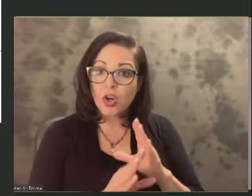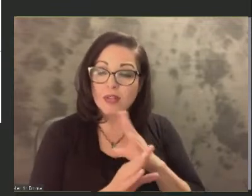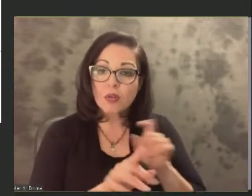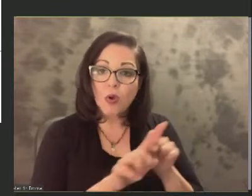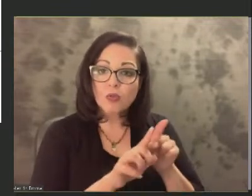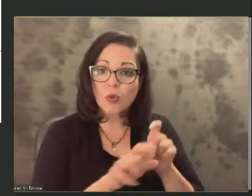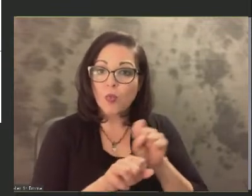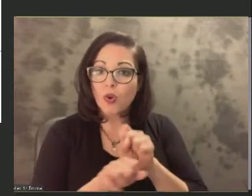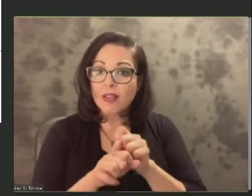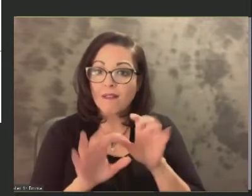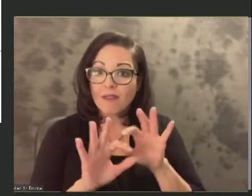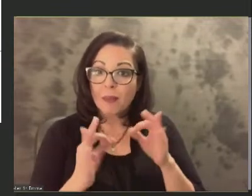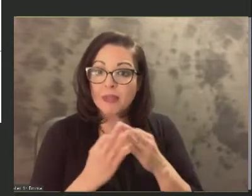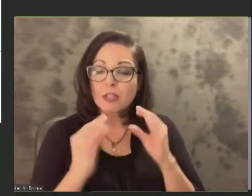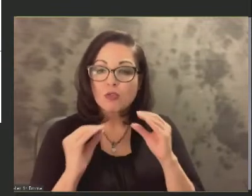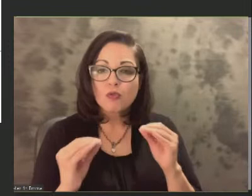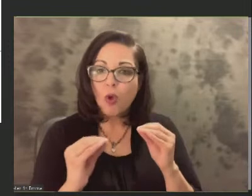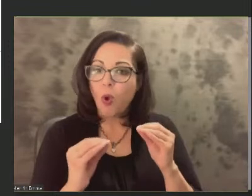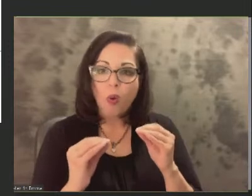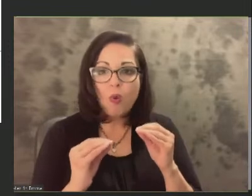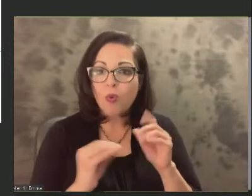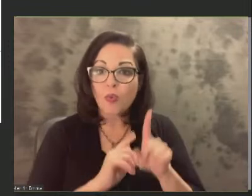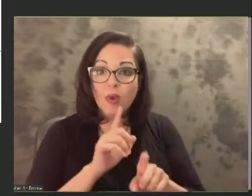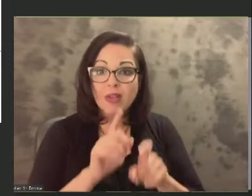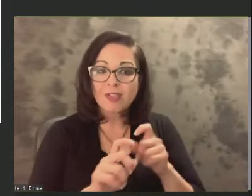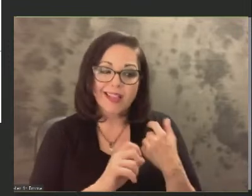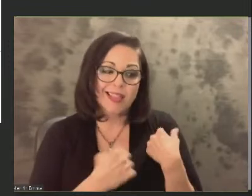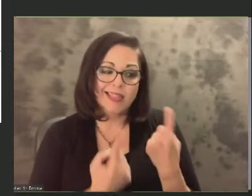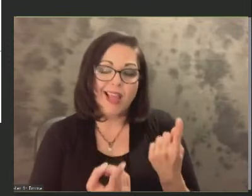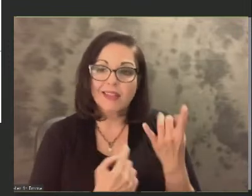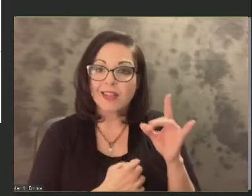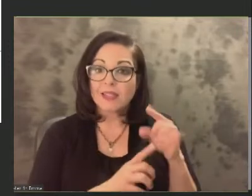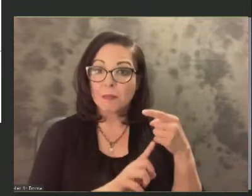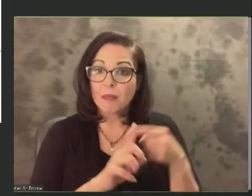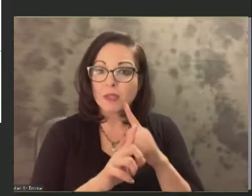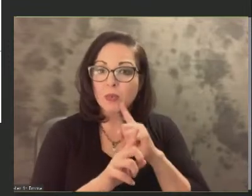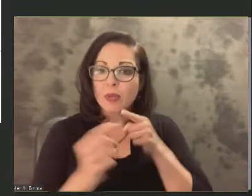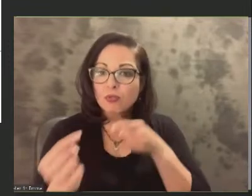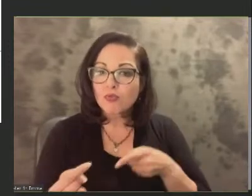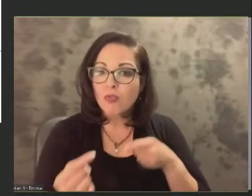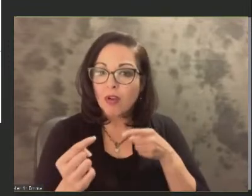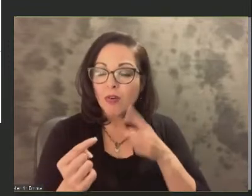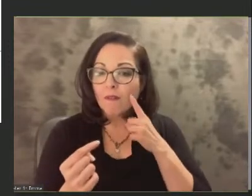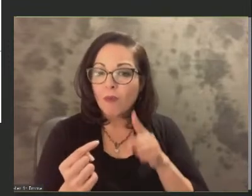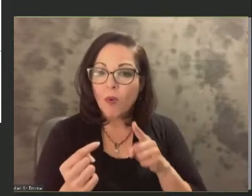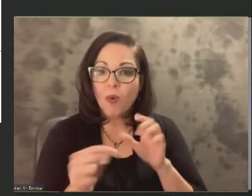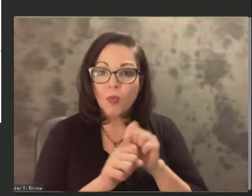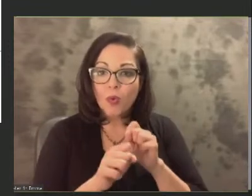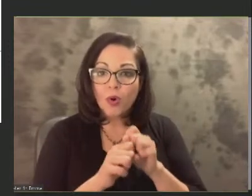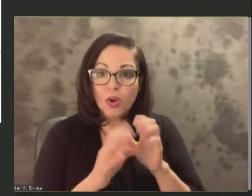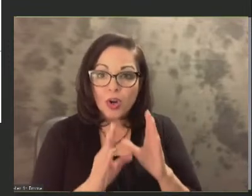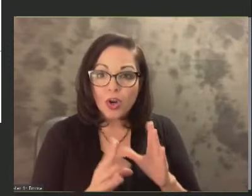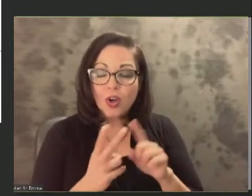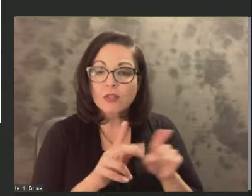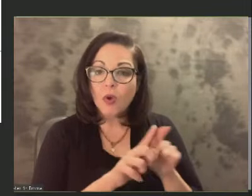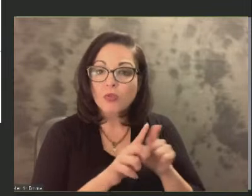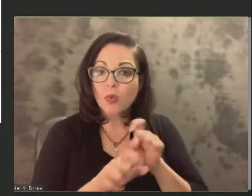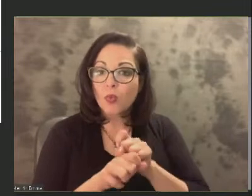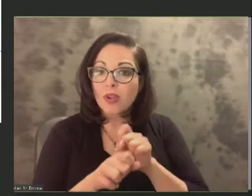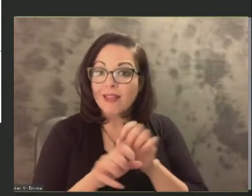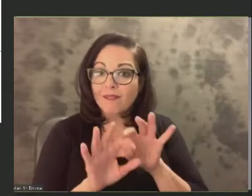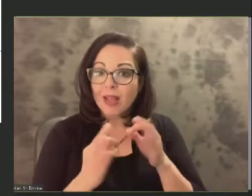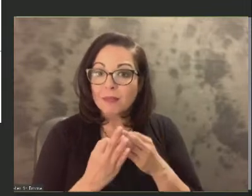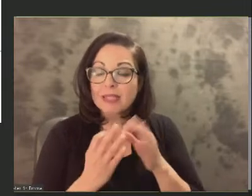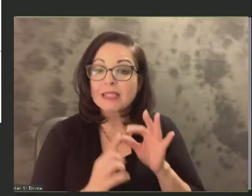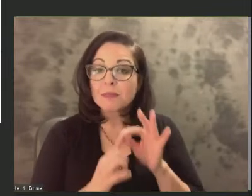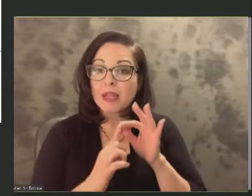families. There's no question that the last 18 months have been real struggle for workers and working families,